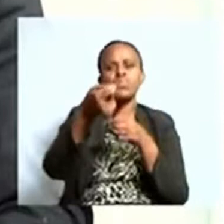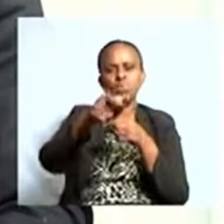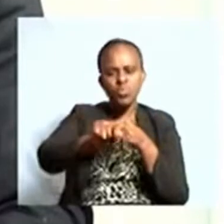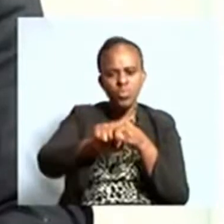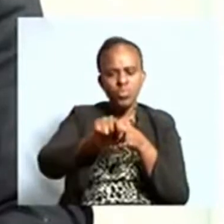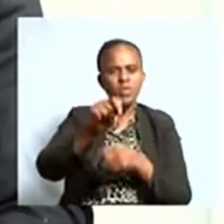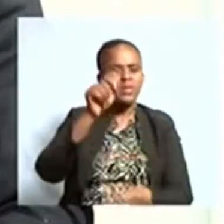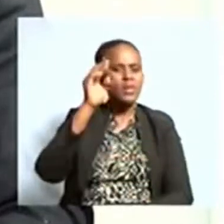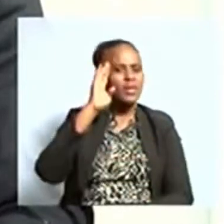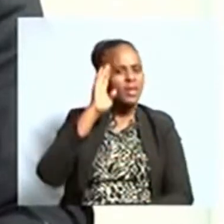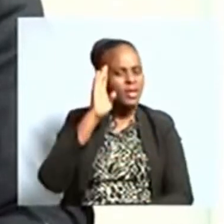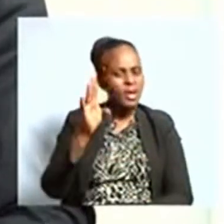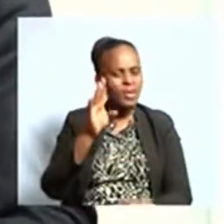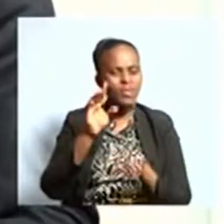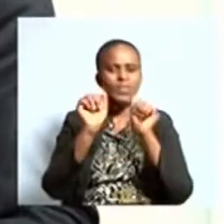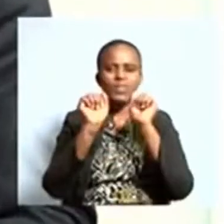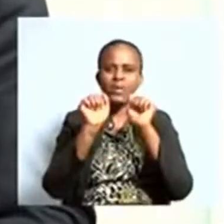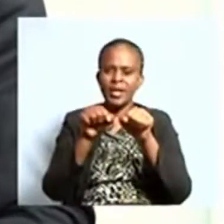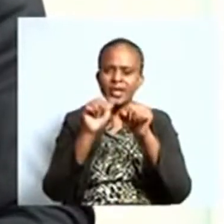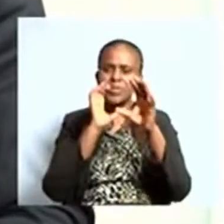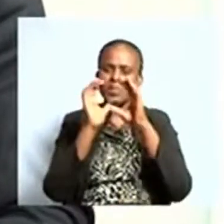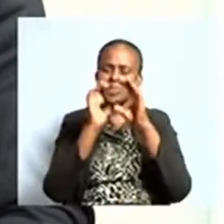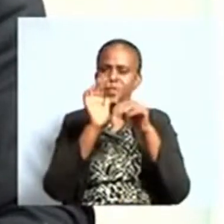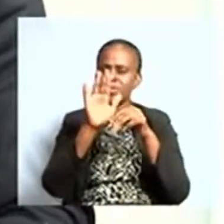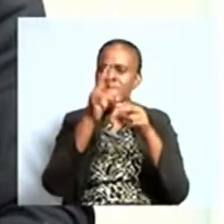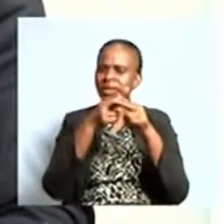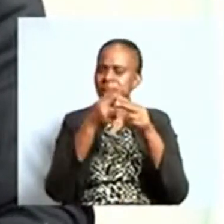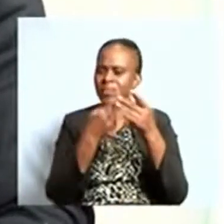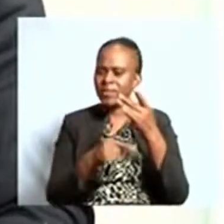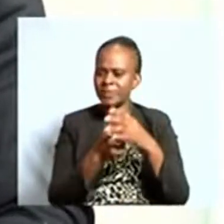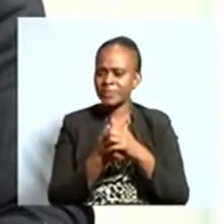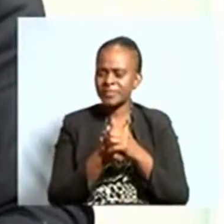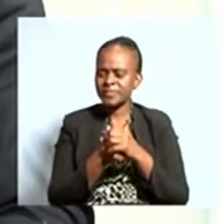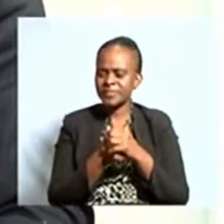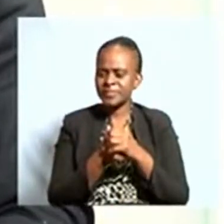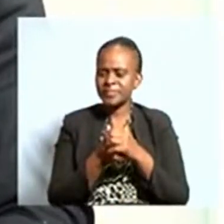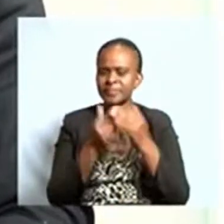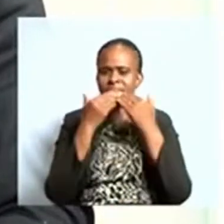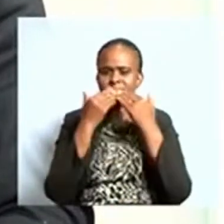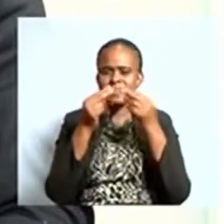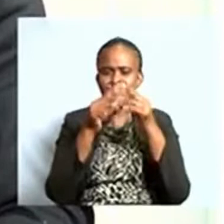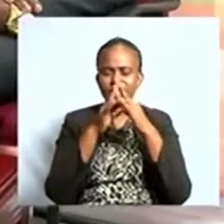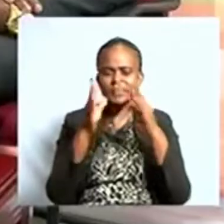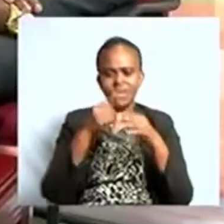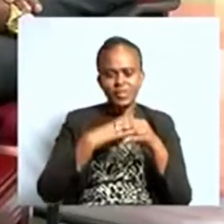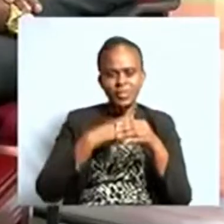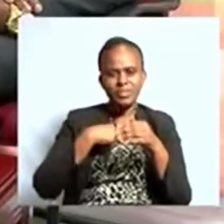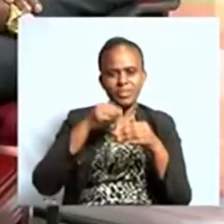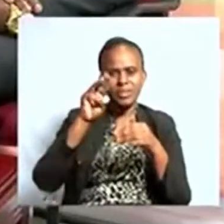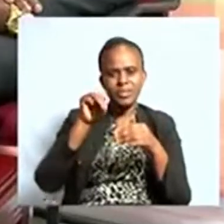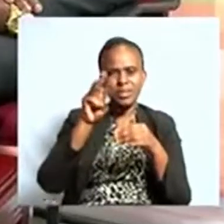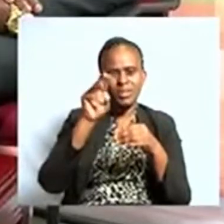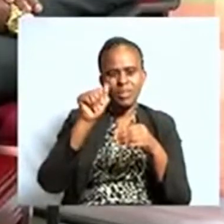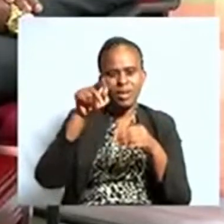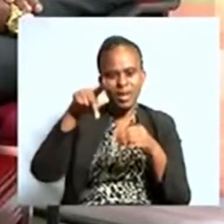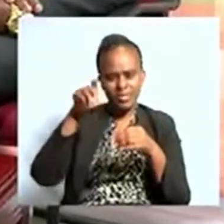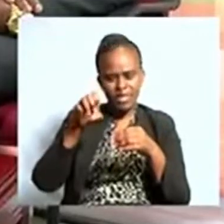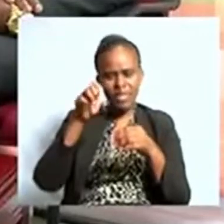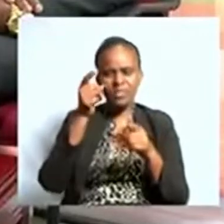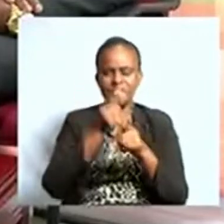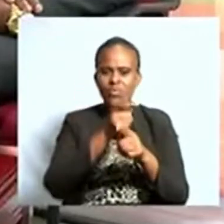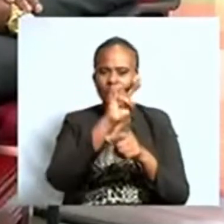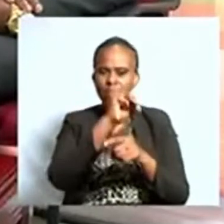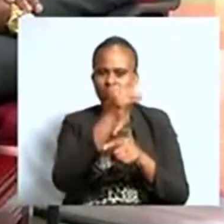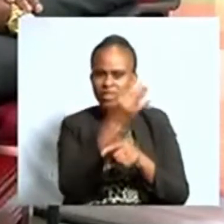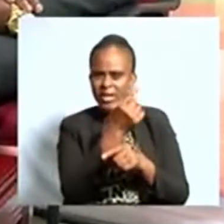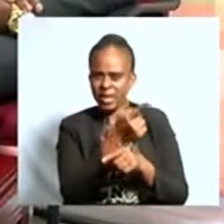way we'll be able to communicate. You're live. Your name and where you're calling us from? Thank you so much. I'm Mwape Patrick calling from Muflira. Mr.